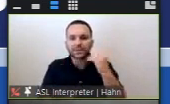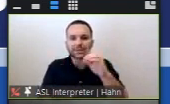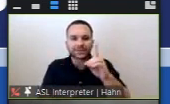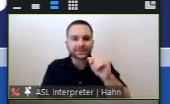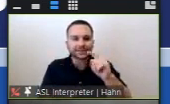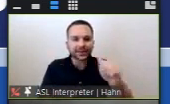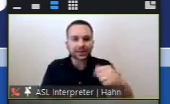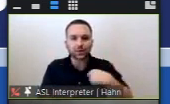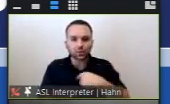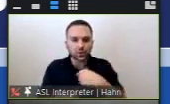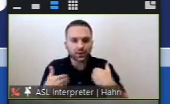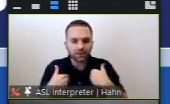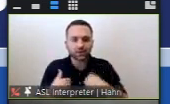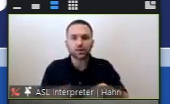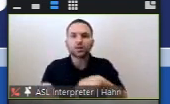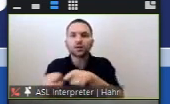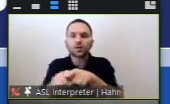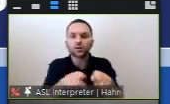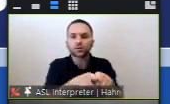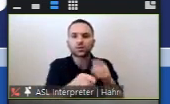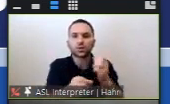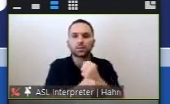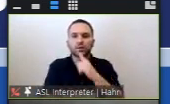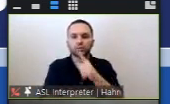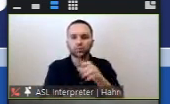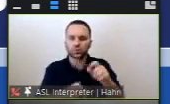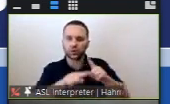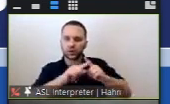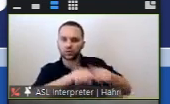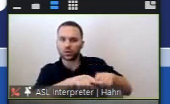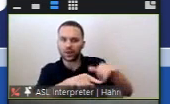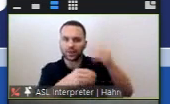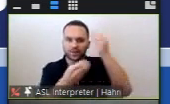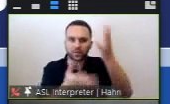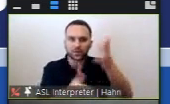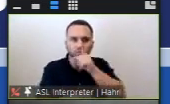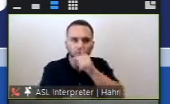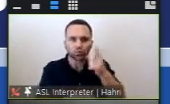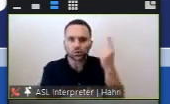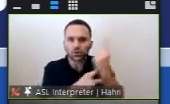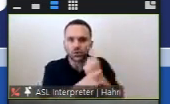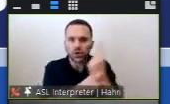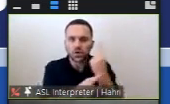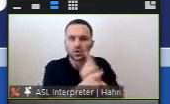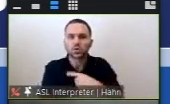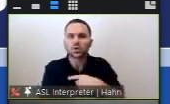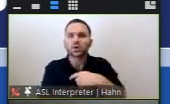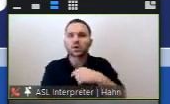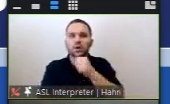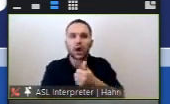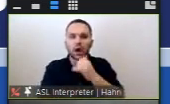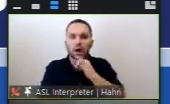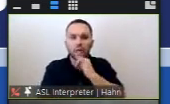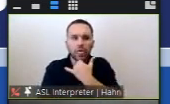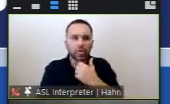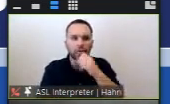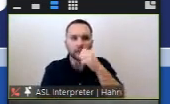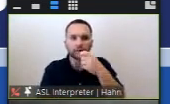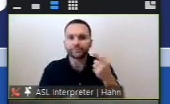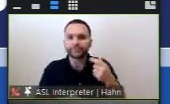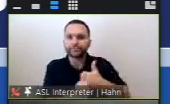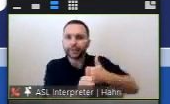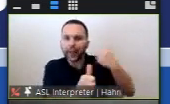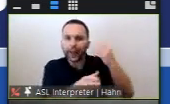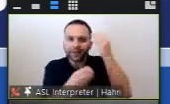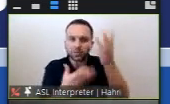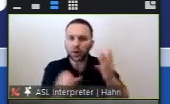to make sure that you can rely on this data, that it's really the best data that we have, it's complete data, and really the most robust